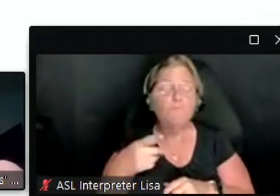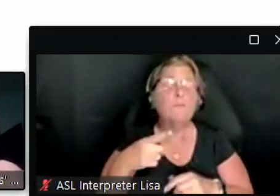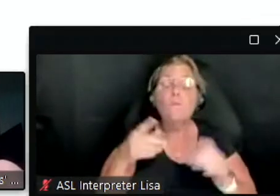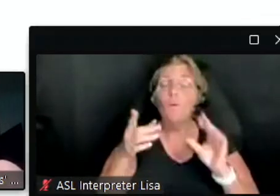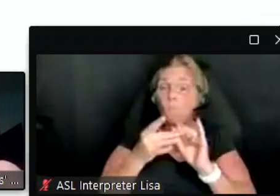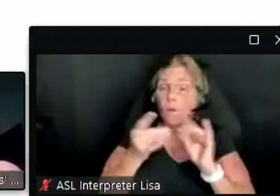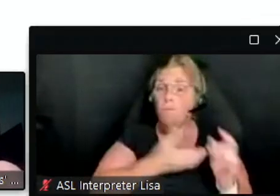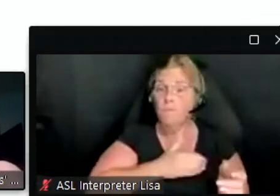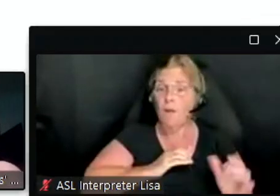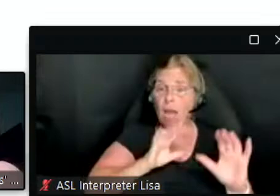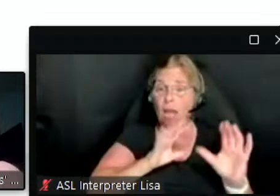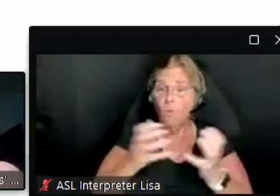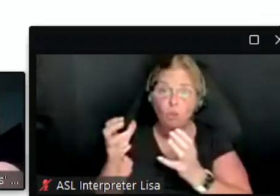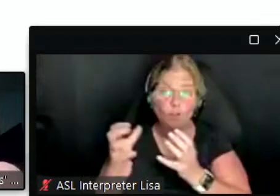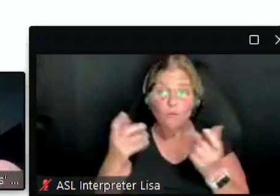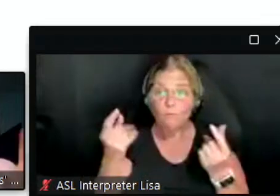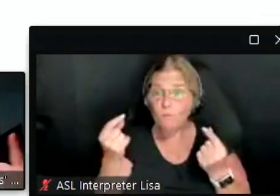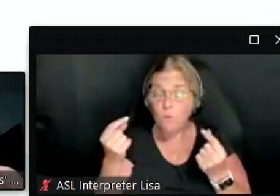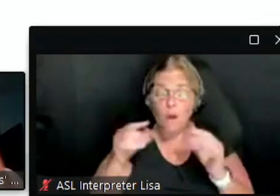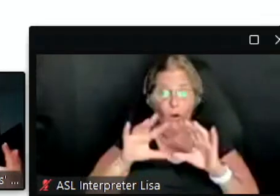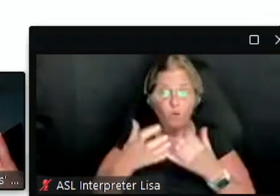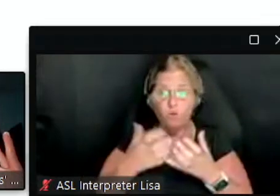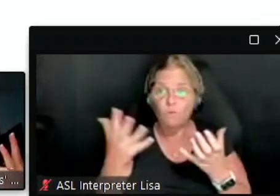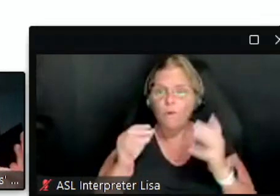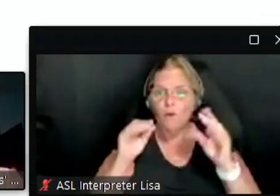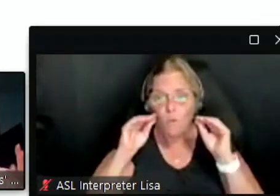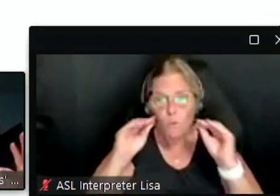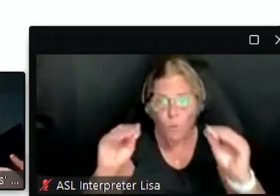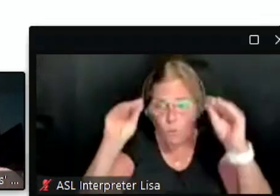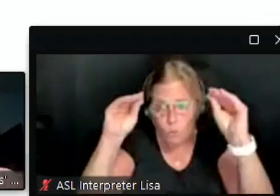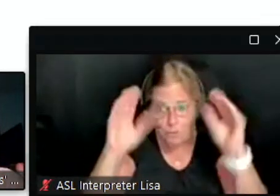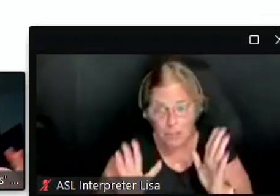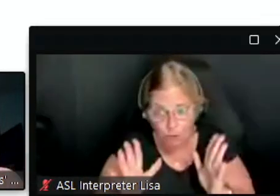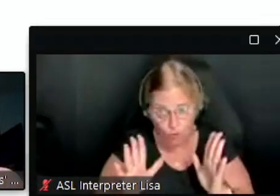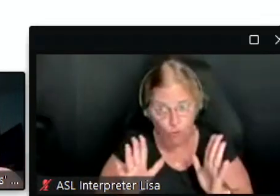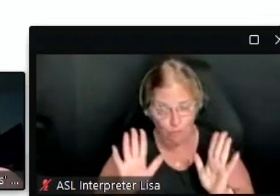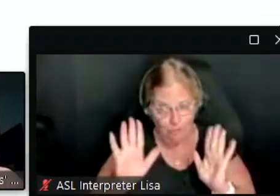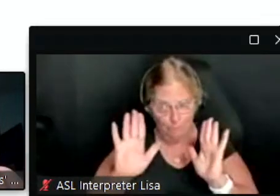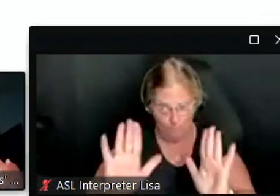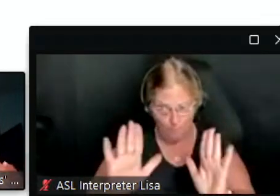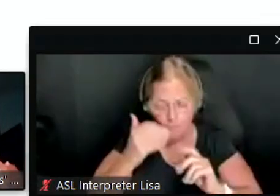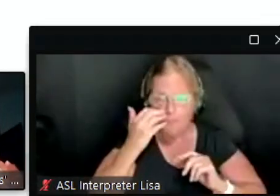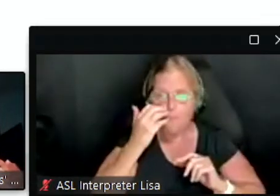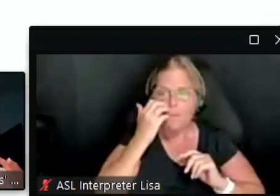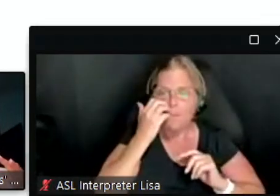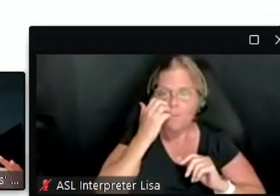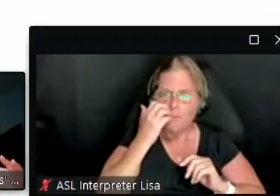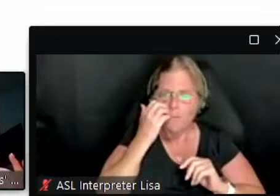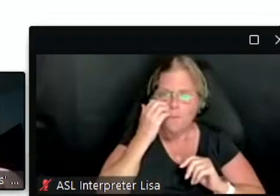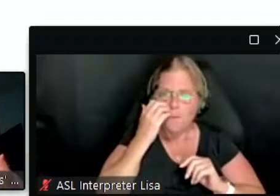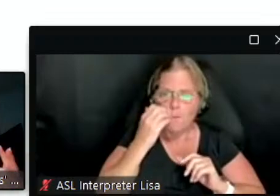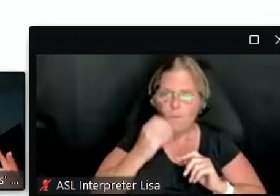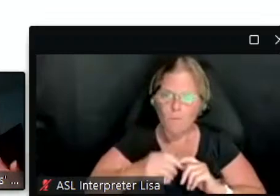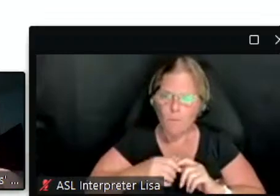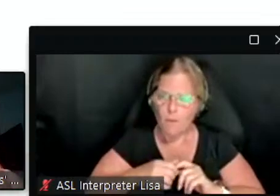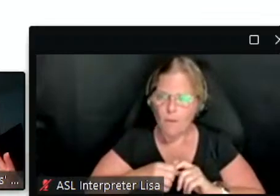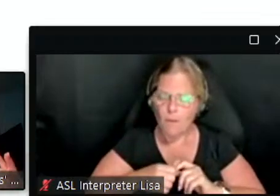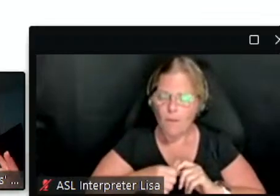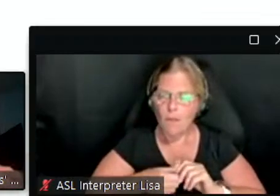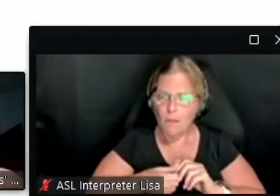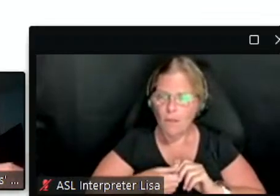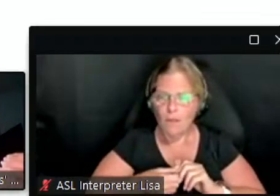were no teachers. So we want to kind of preface our comments from a place of we